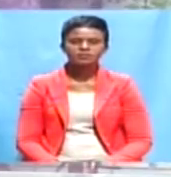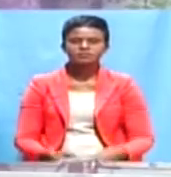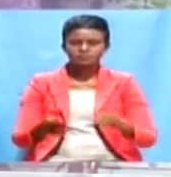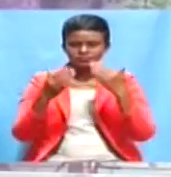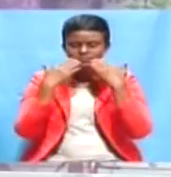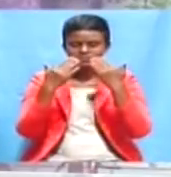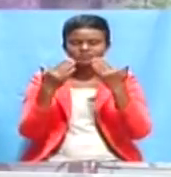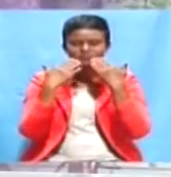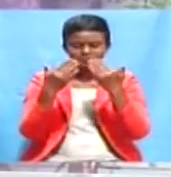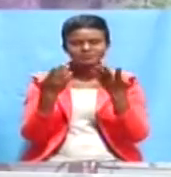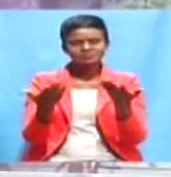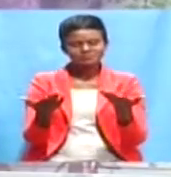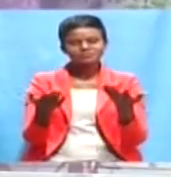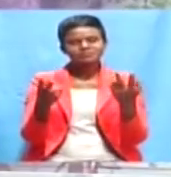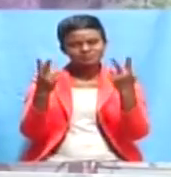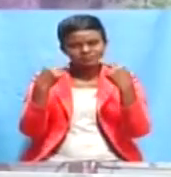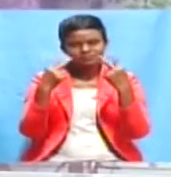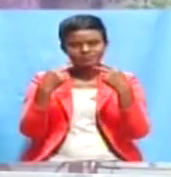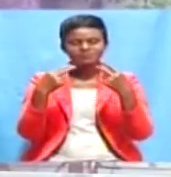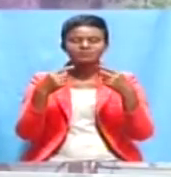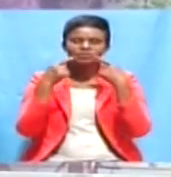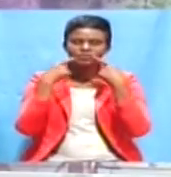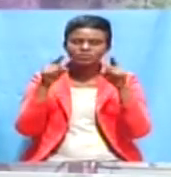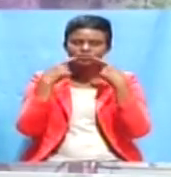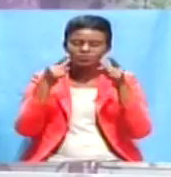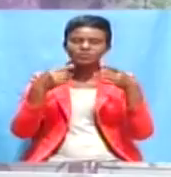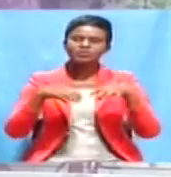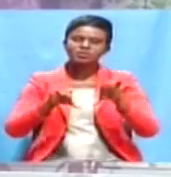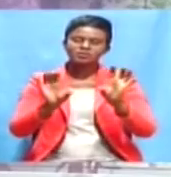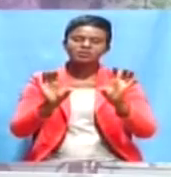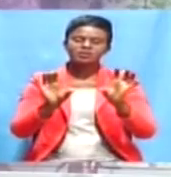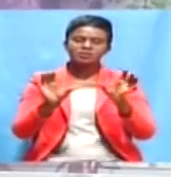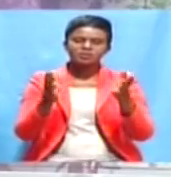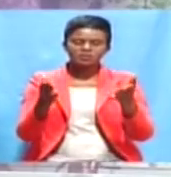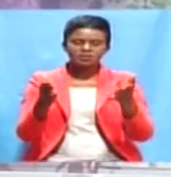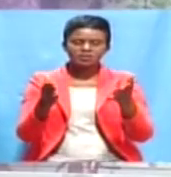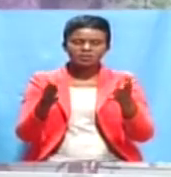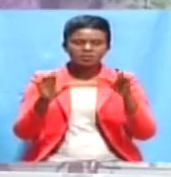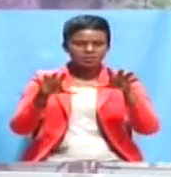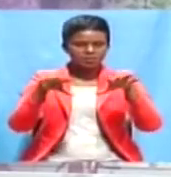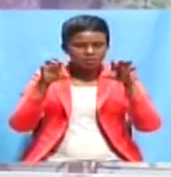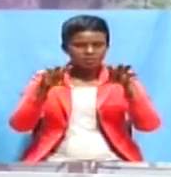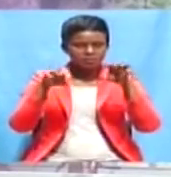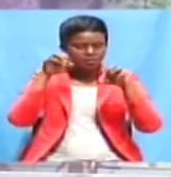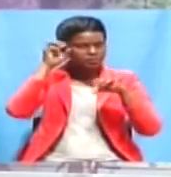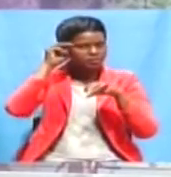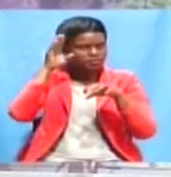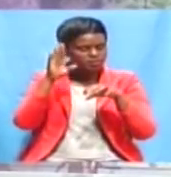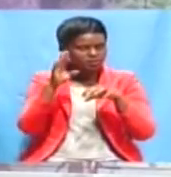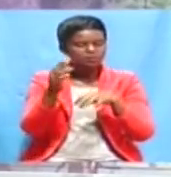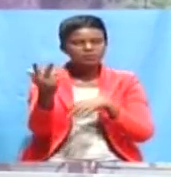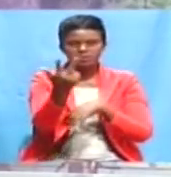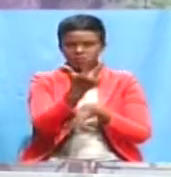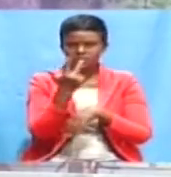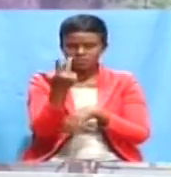Thank you so much for still staying with us. We now continue with the news. Now, three cabinet ministers have delivered a message